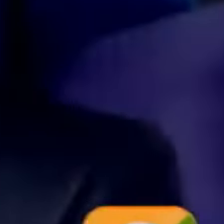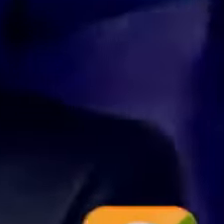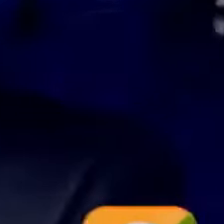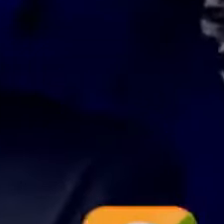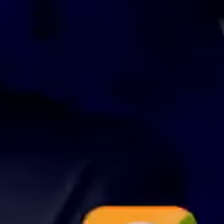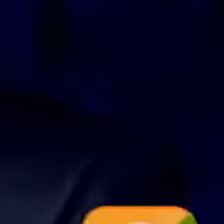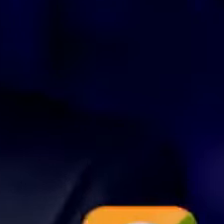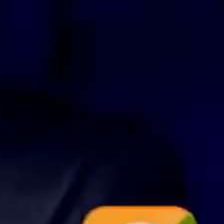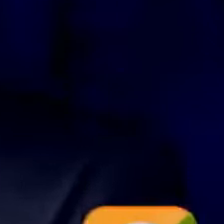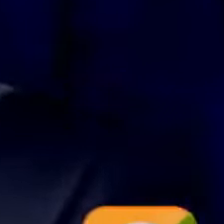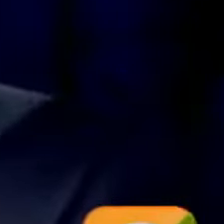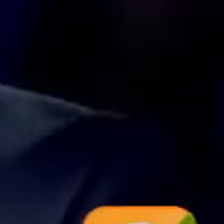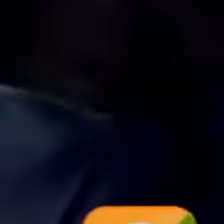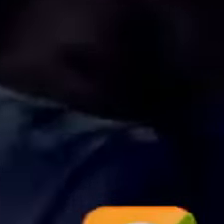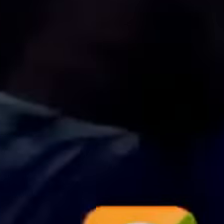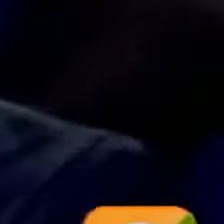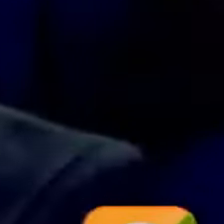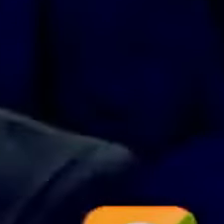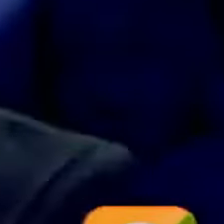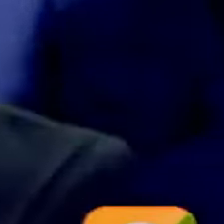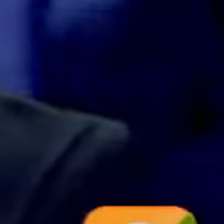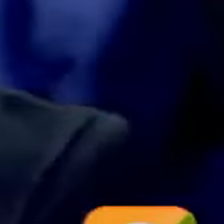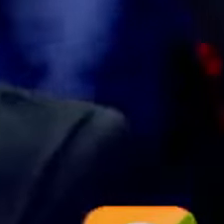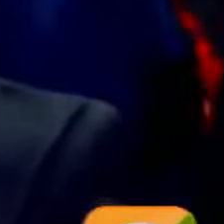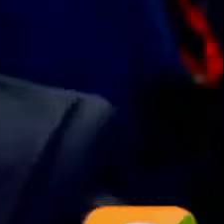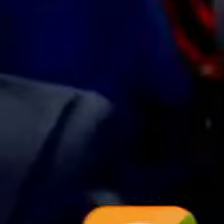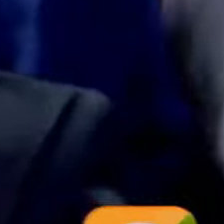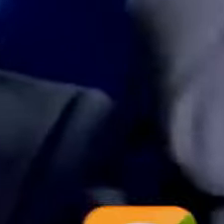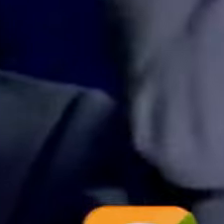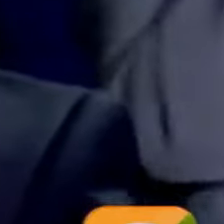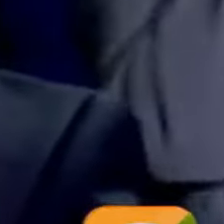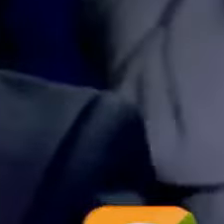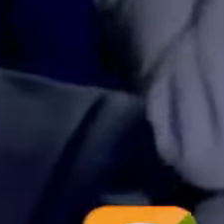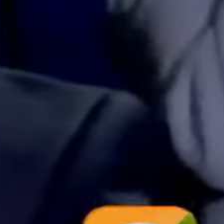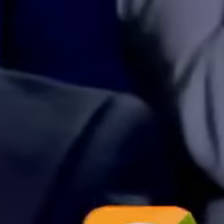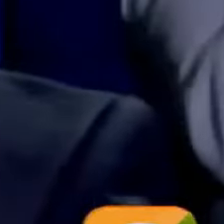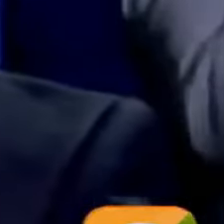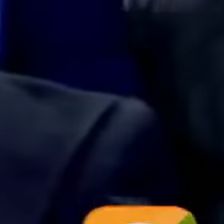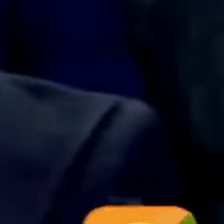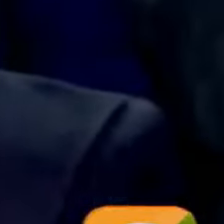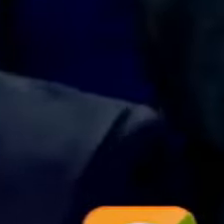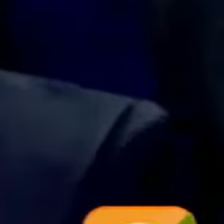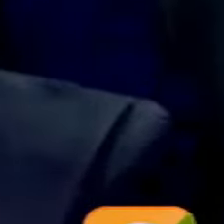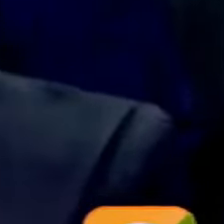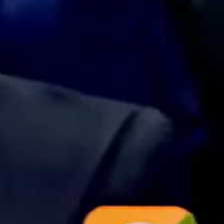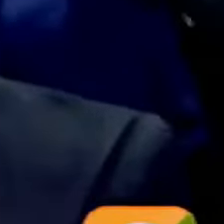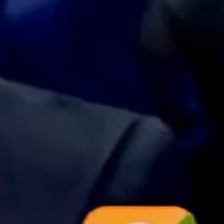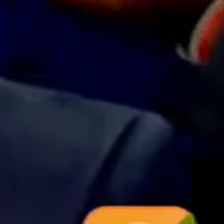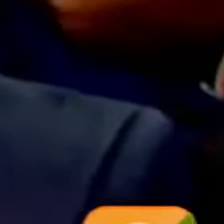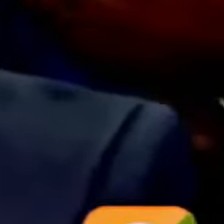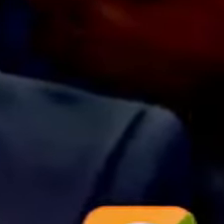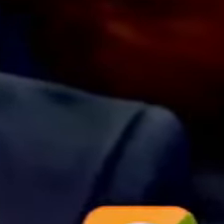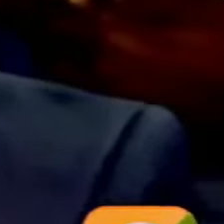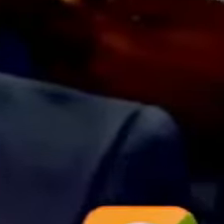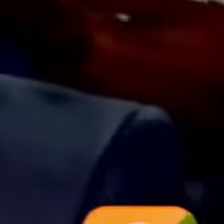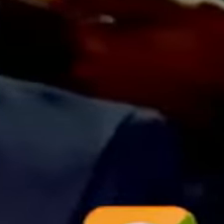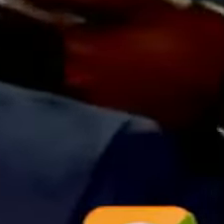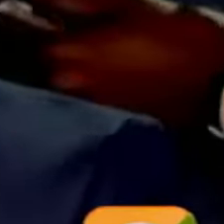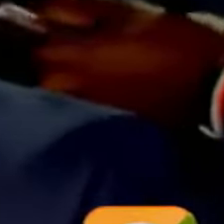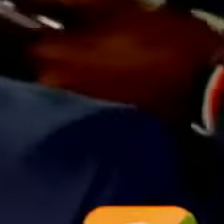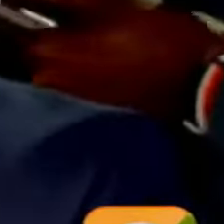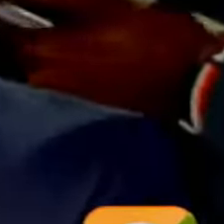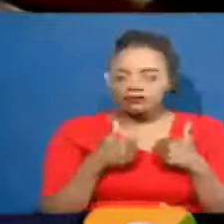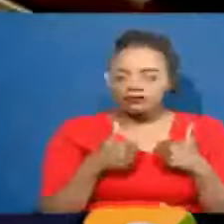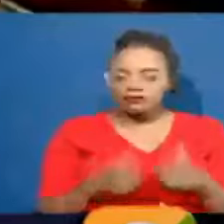the Deputy President from the office. And this is something which even the people, when we went to do the public participation,